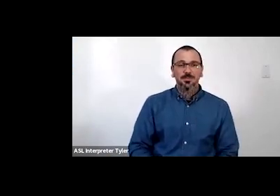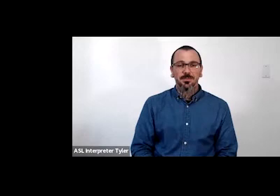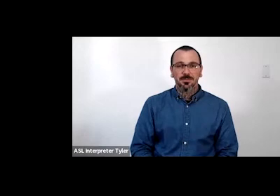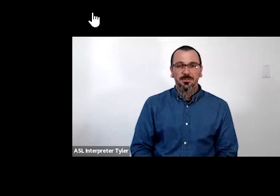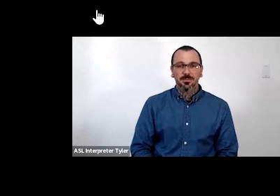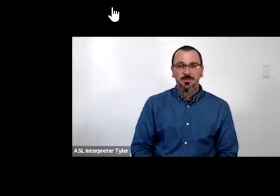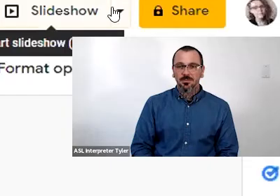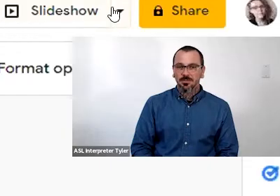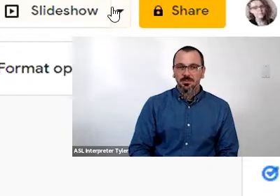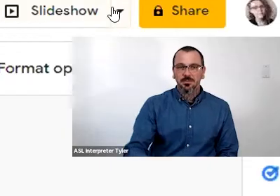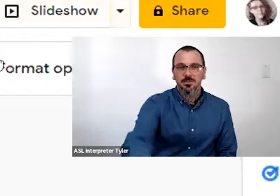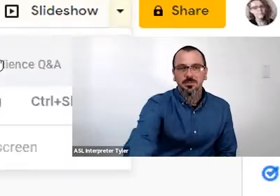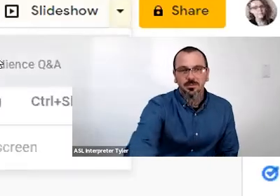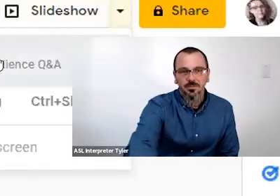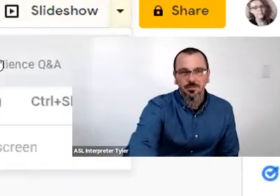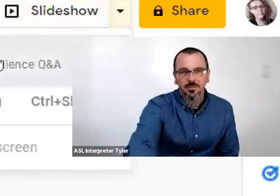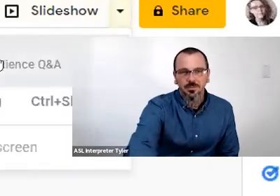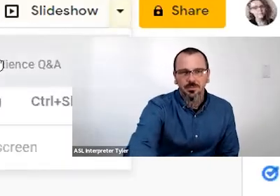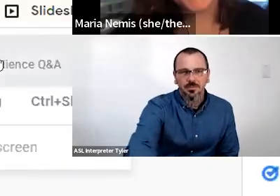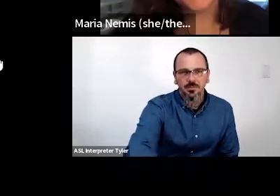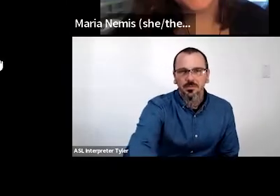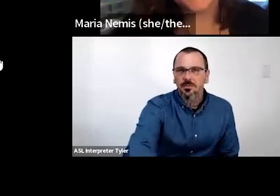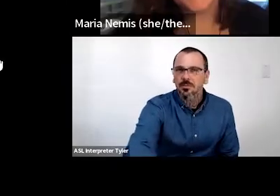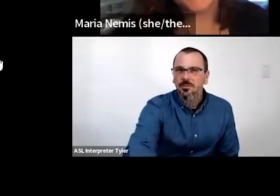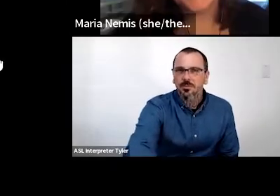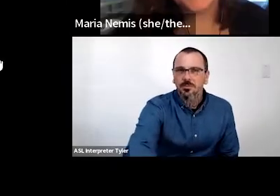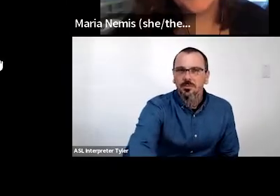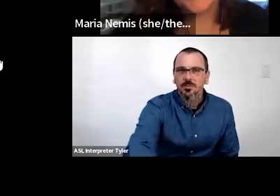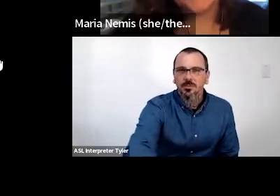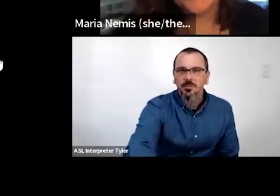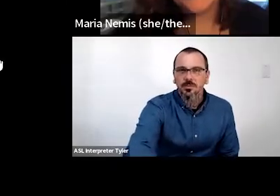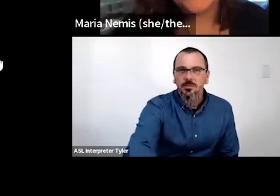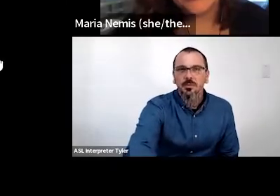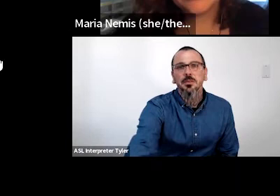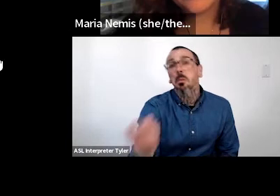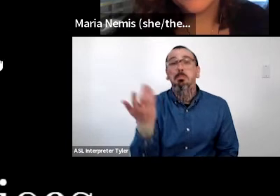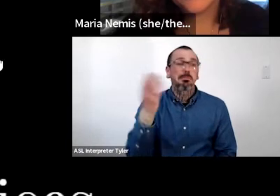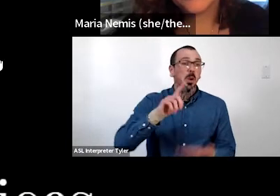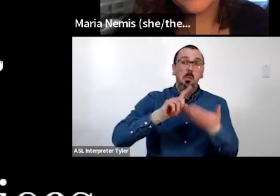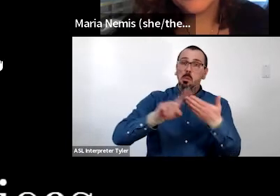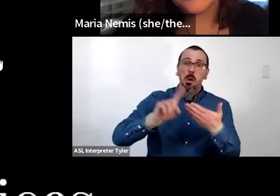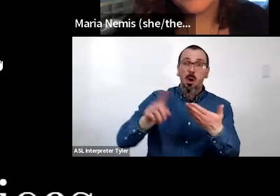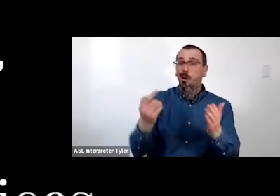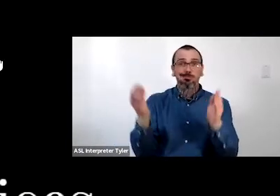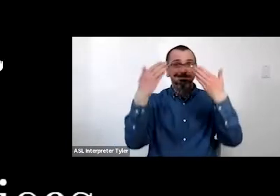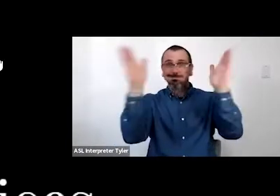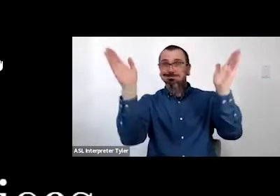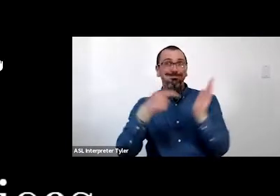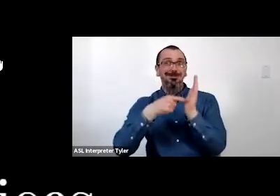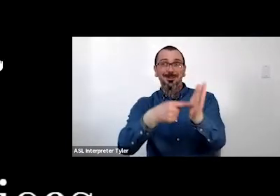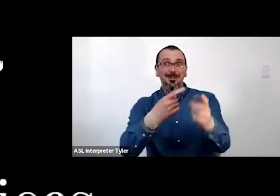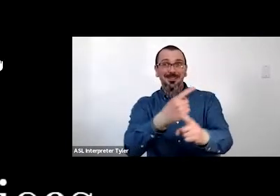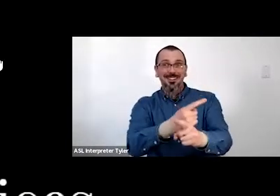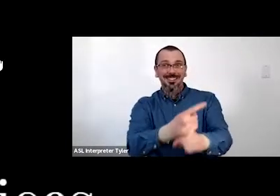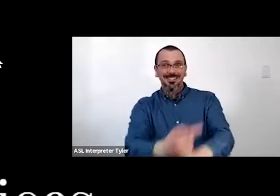I mean, transparency in research, right? Yeah, absolutely. How about now? Nope, now we just see the